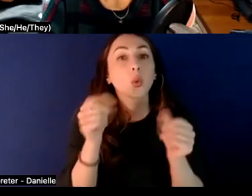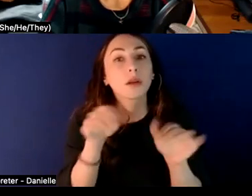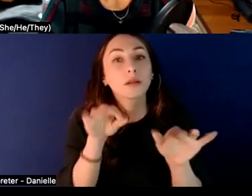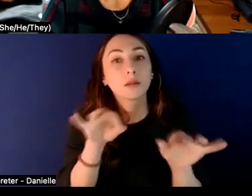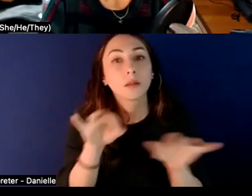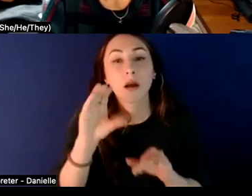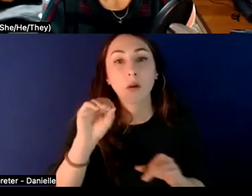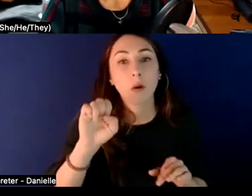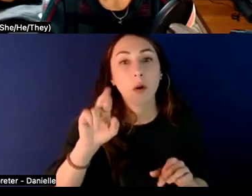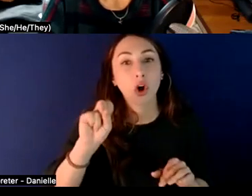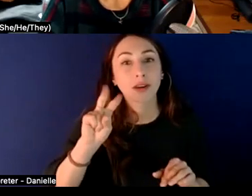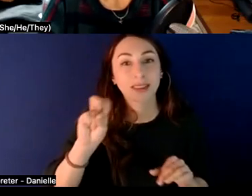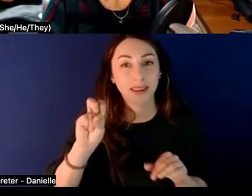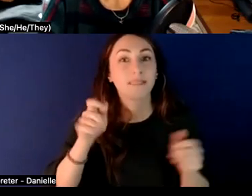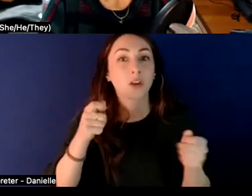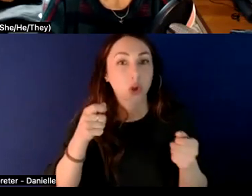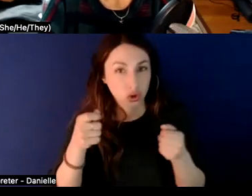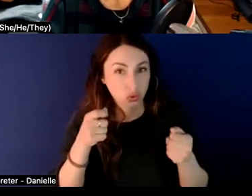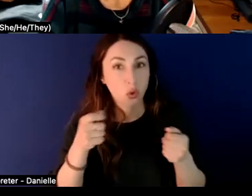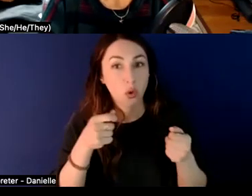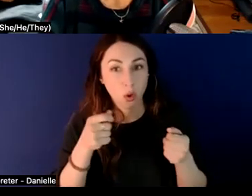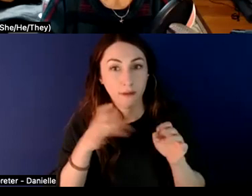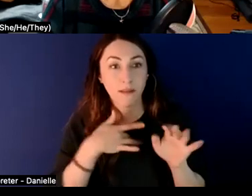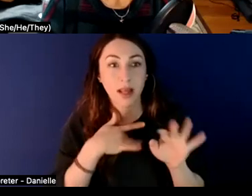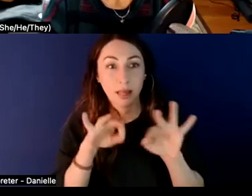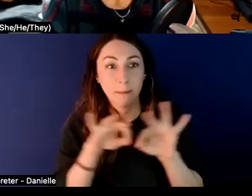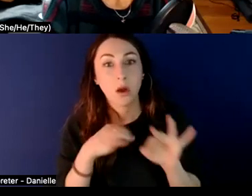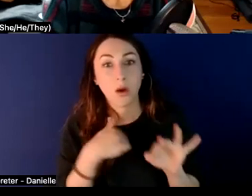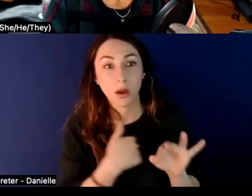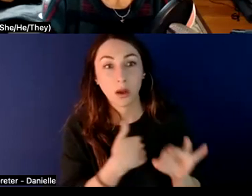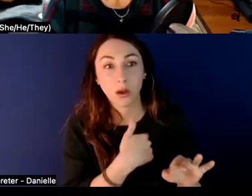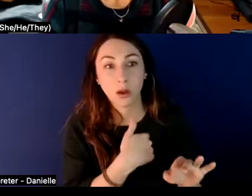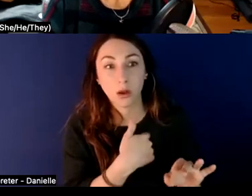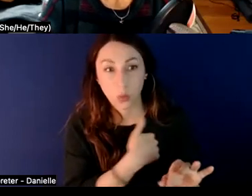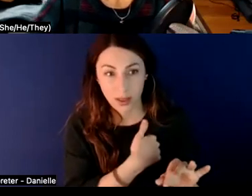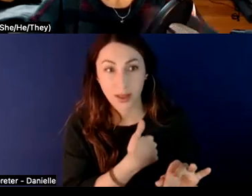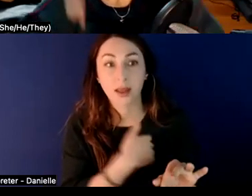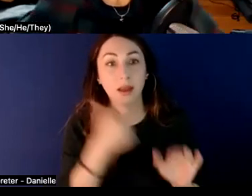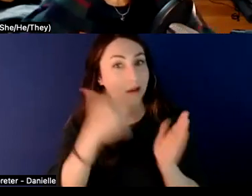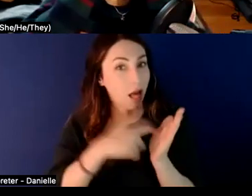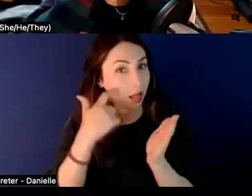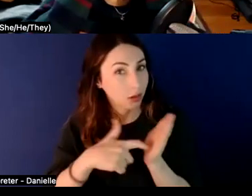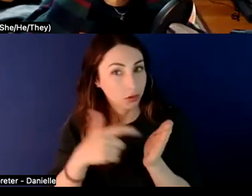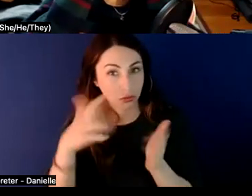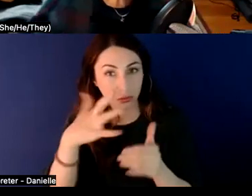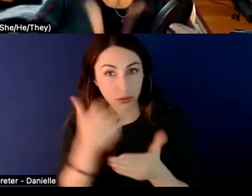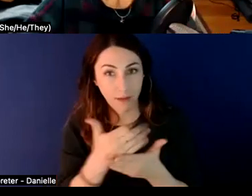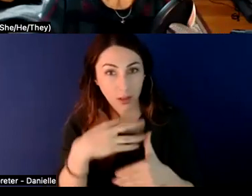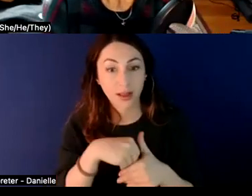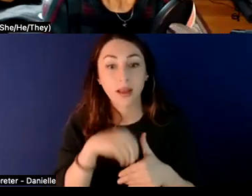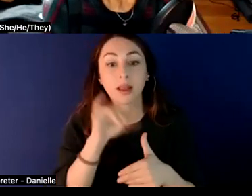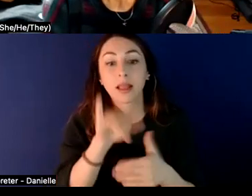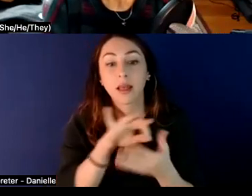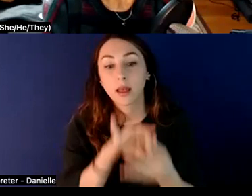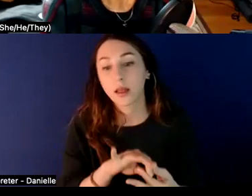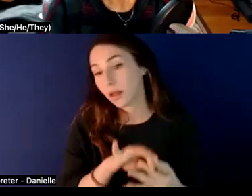coercive control, just because I think it's important to make sure that we are acknowledging everything with it. It refers to a pattern